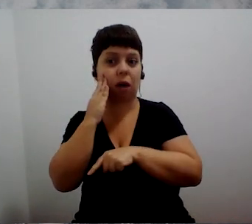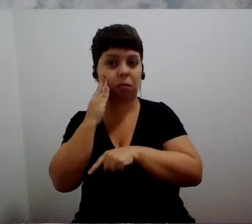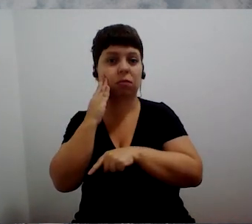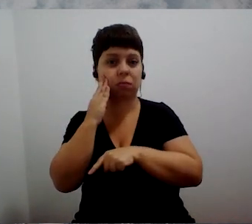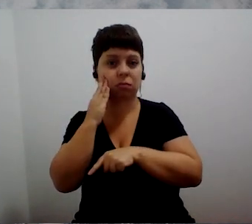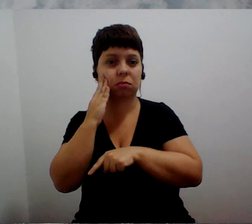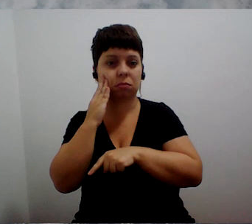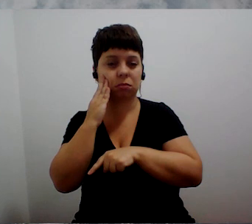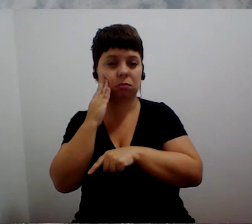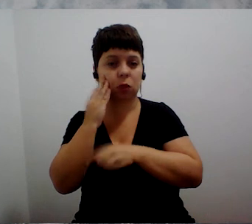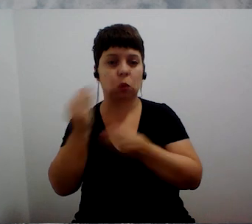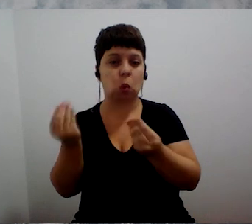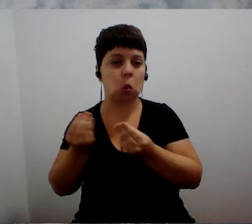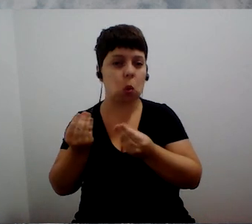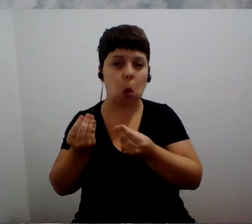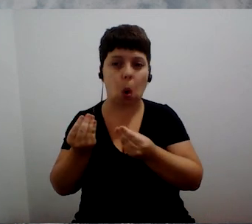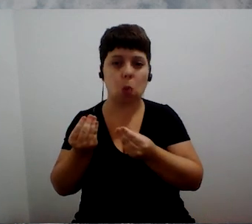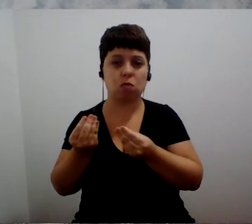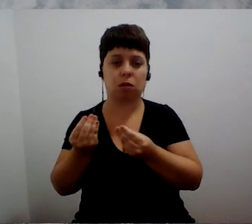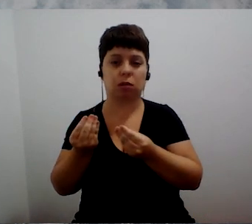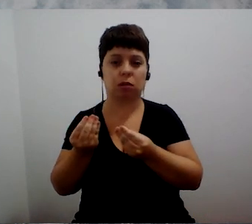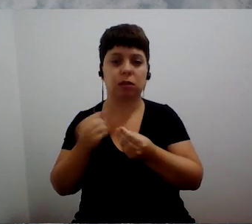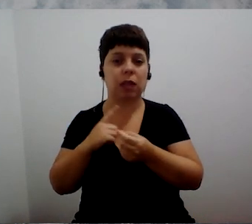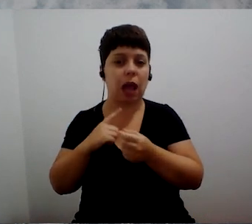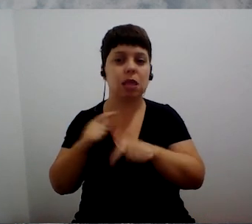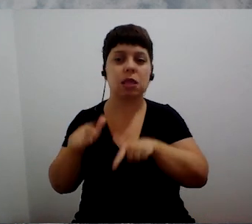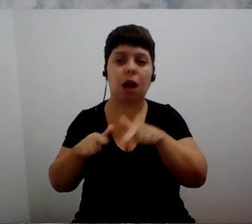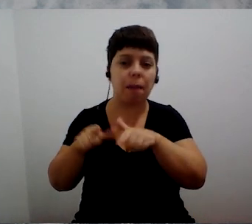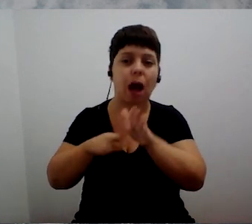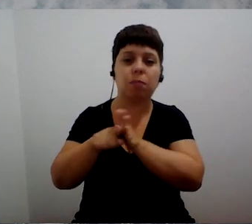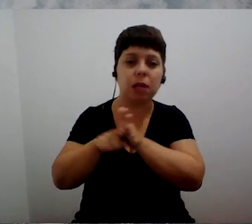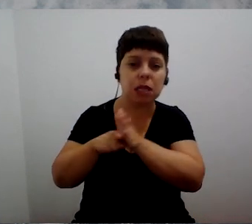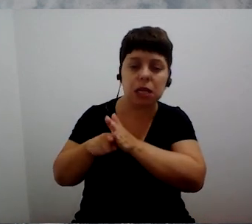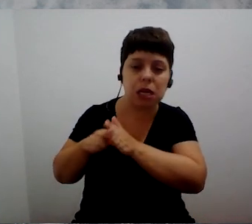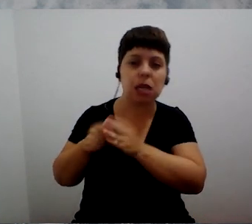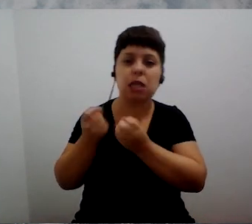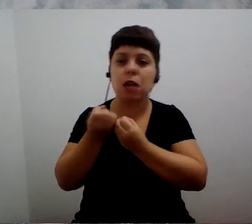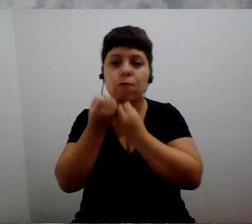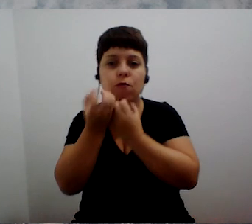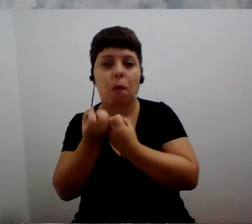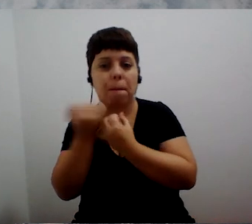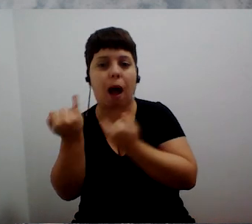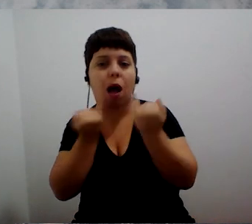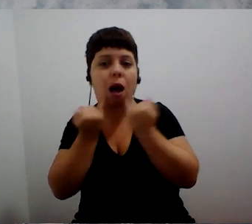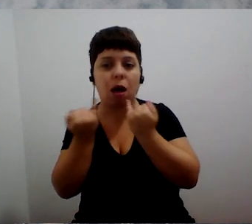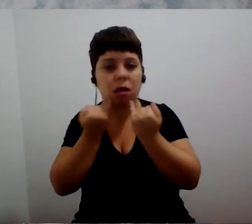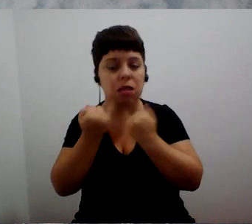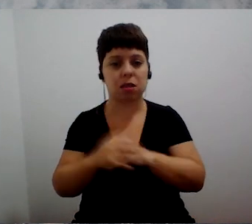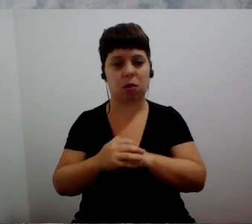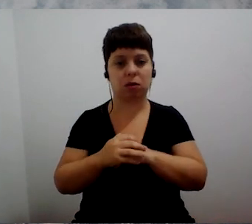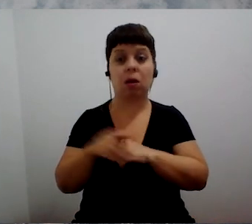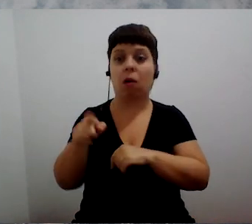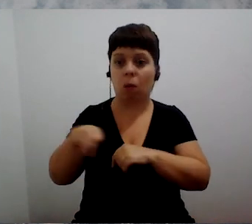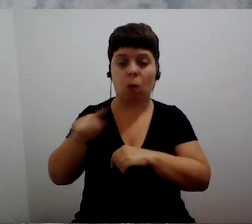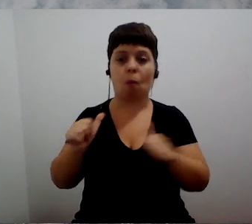how can we manage this. We have a lot of work on education, on information, and we must be part of